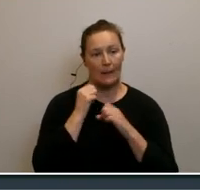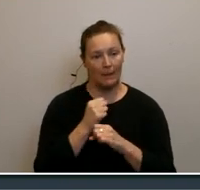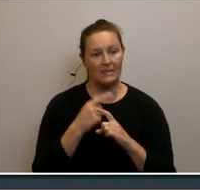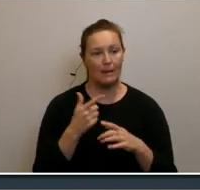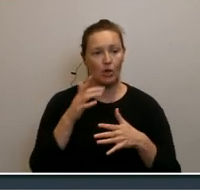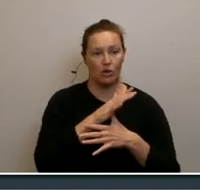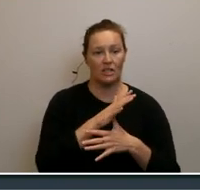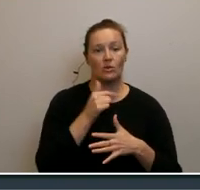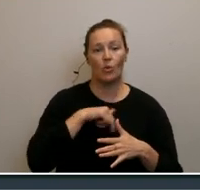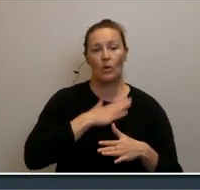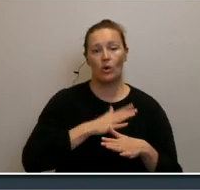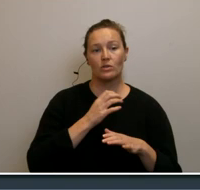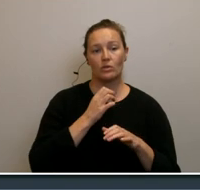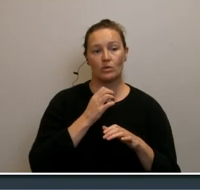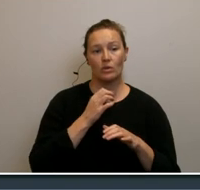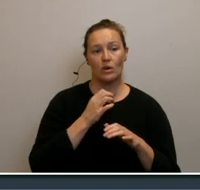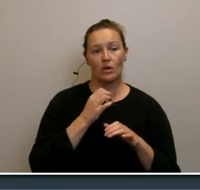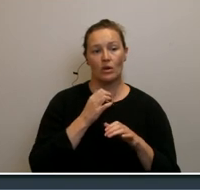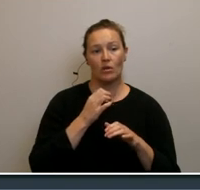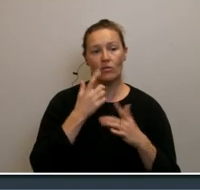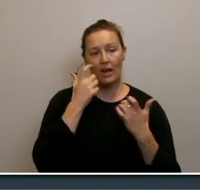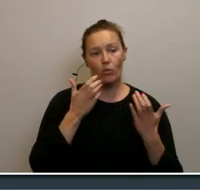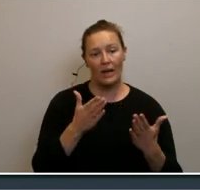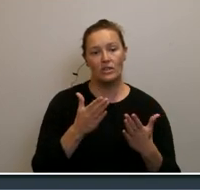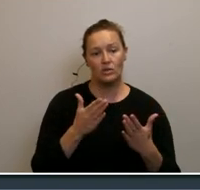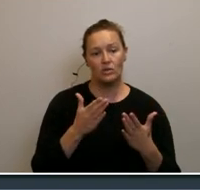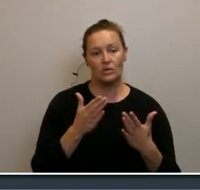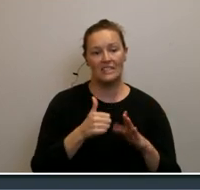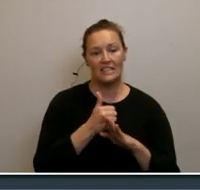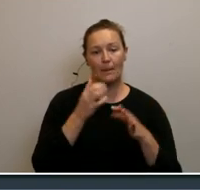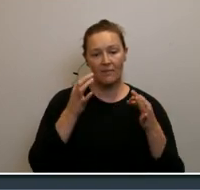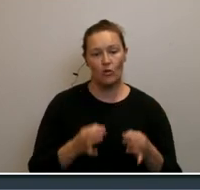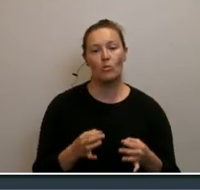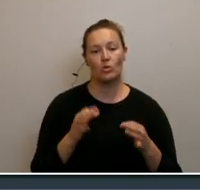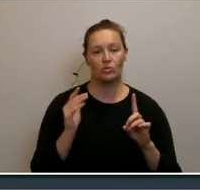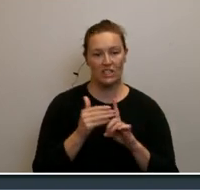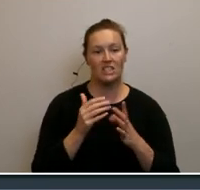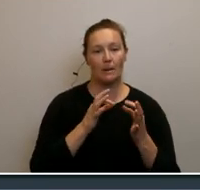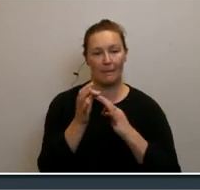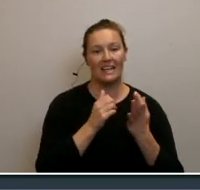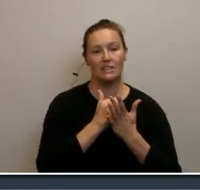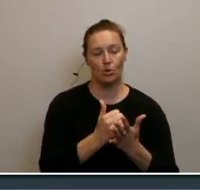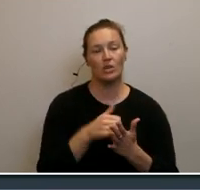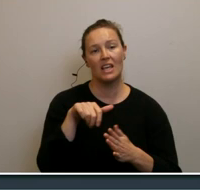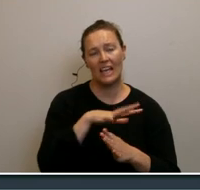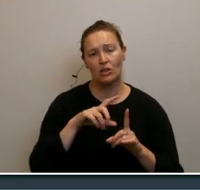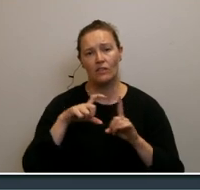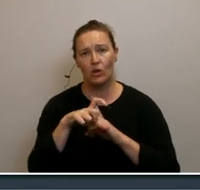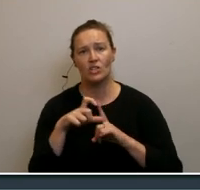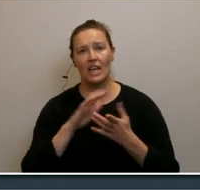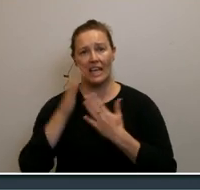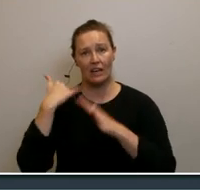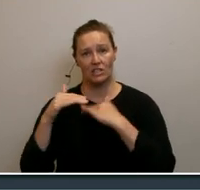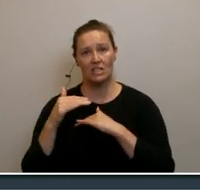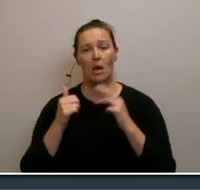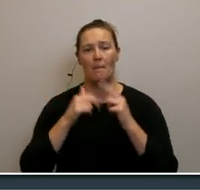We're looking at ways to formalise specific recognition around strategic planning support, areas of culture and heritage,